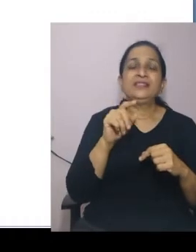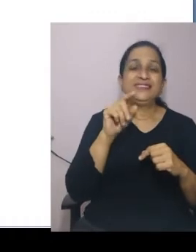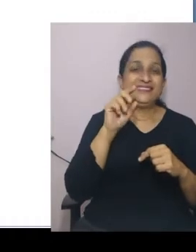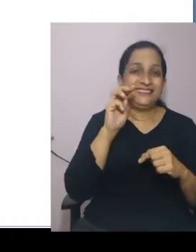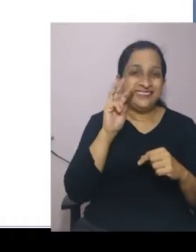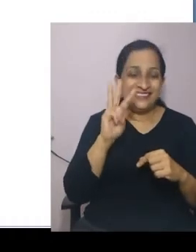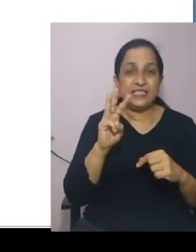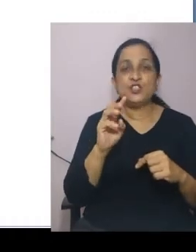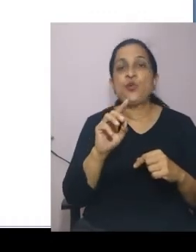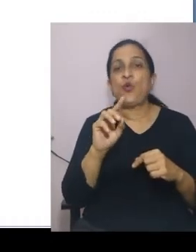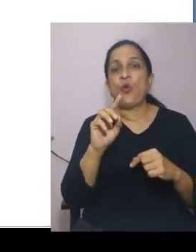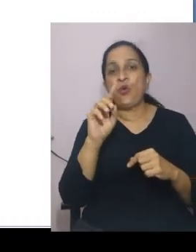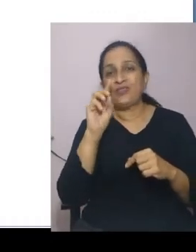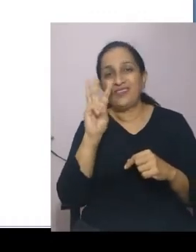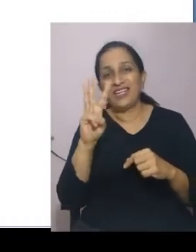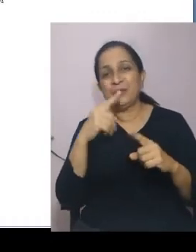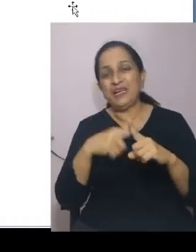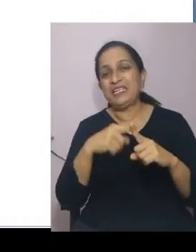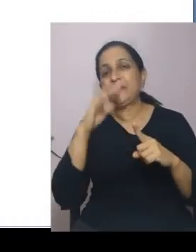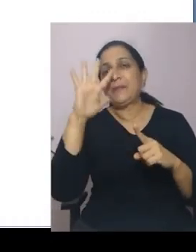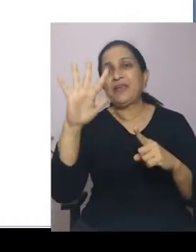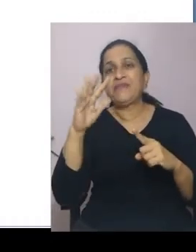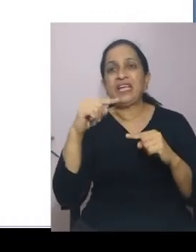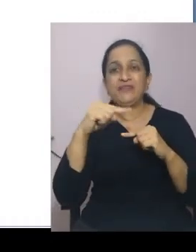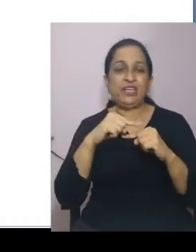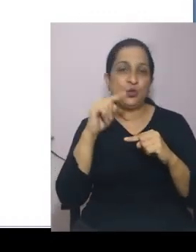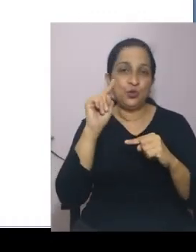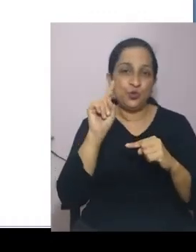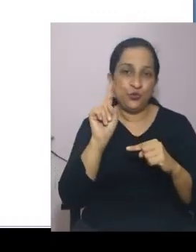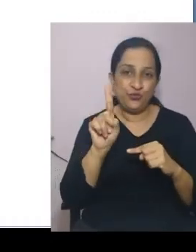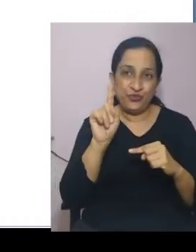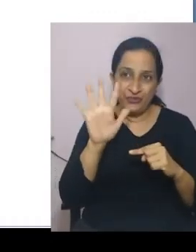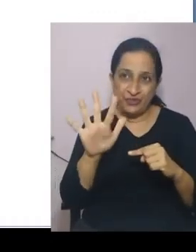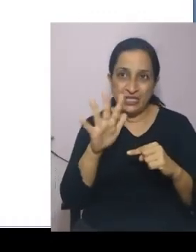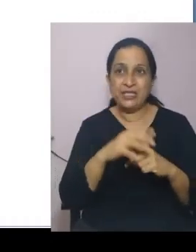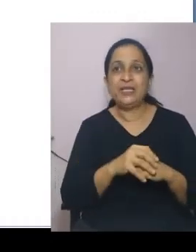the first row first column, this is 2,